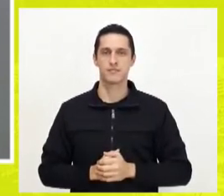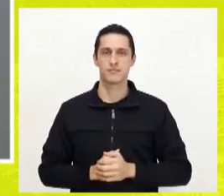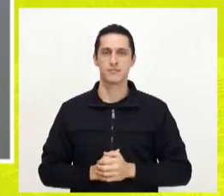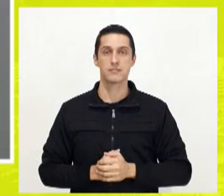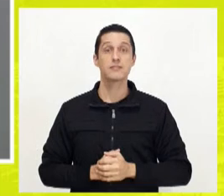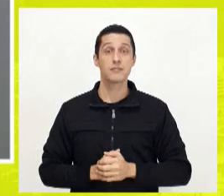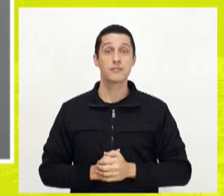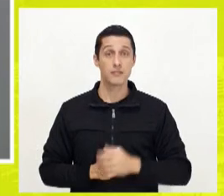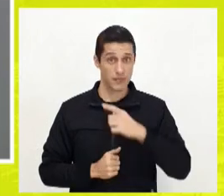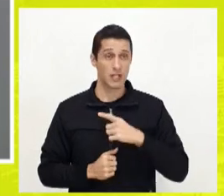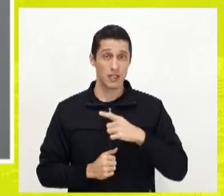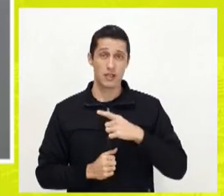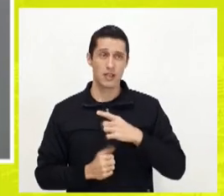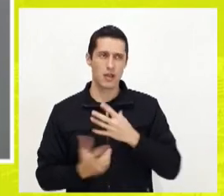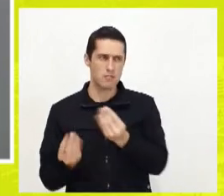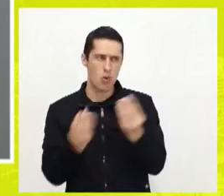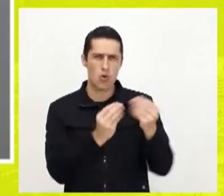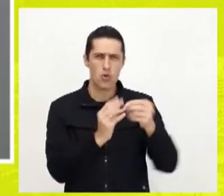um